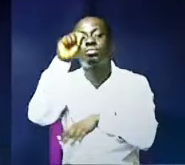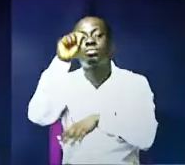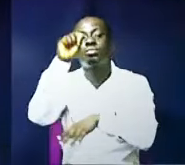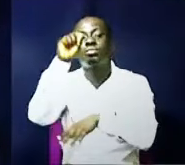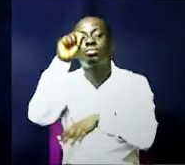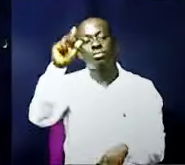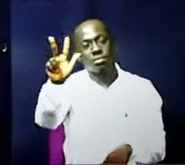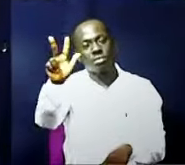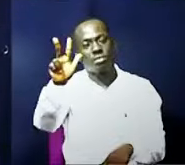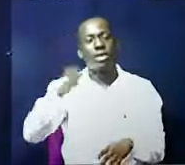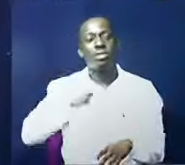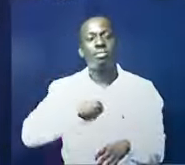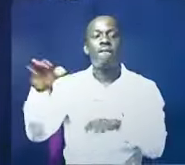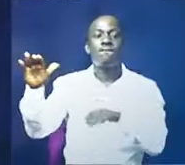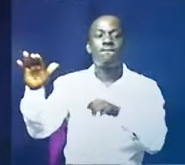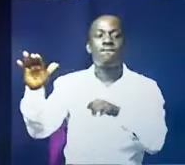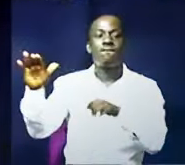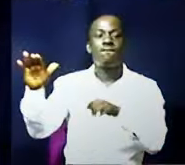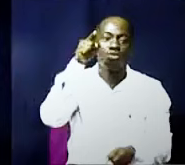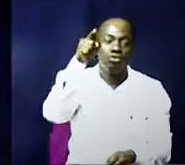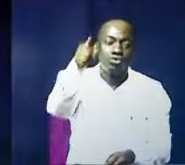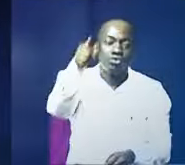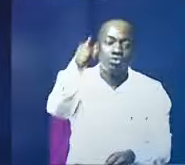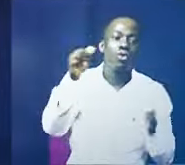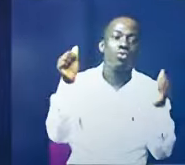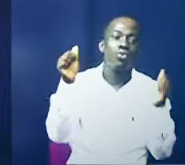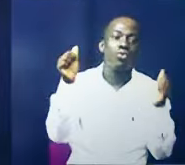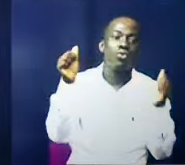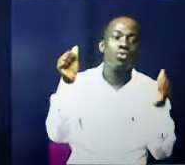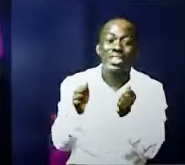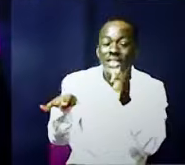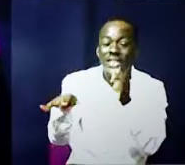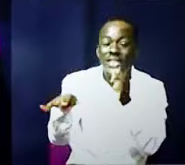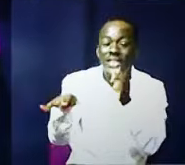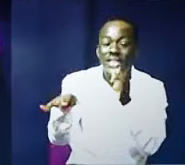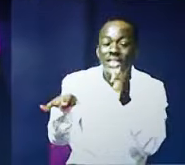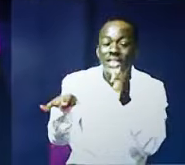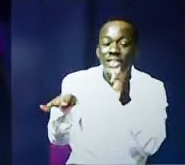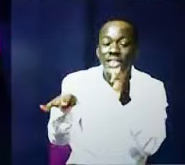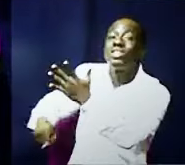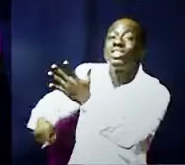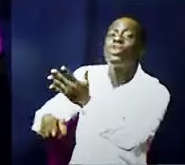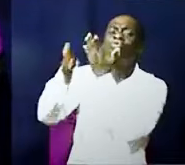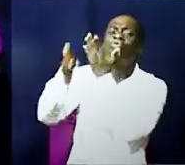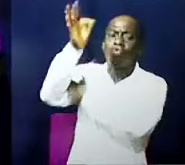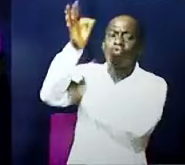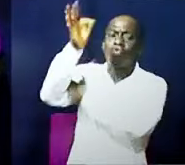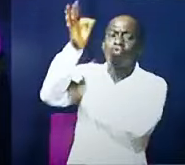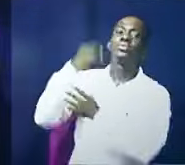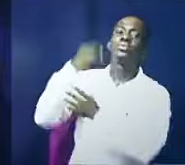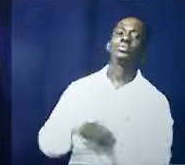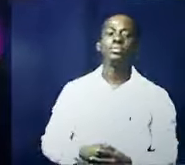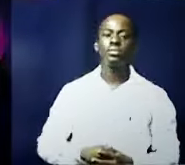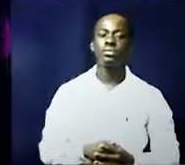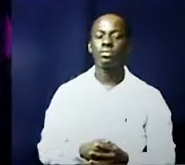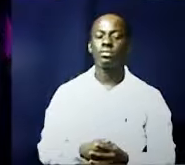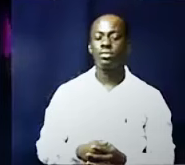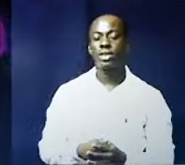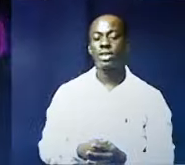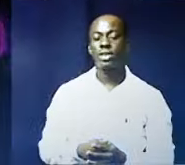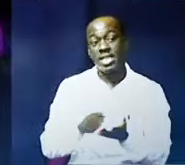verse 3. I have filled him with the Spirit of God. This Spirit is capital S